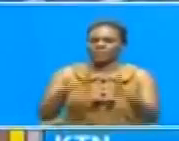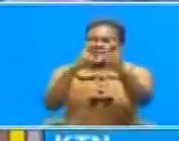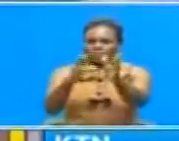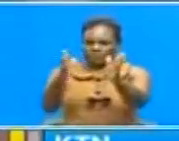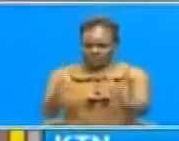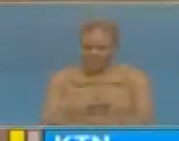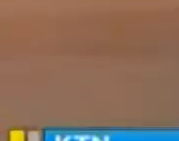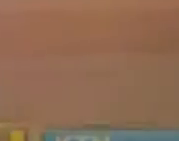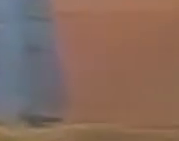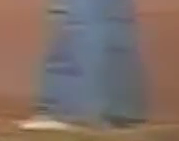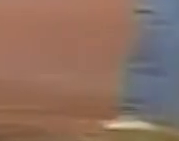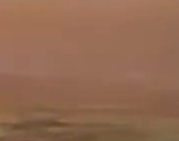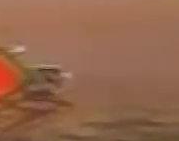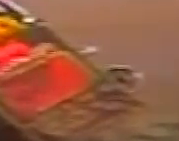KTN.